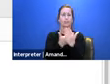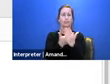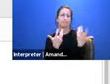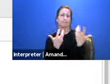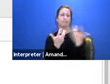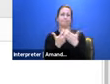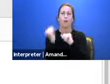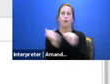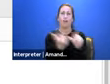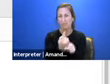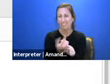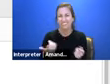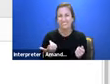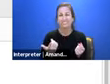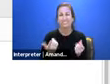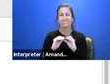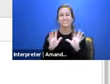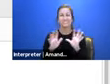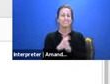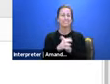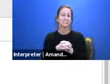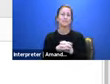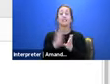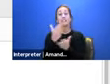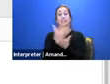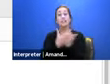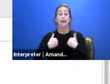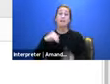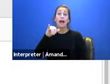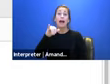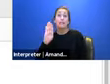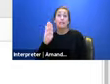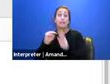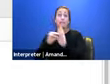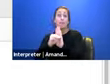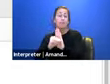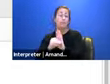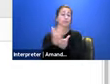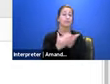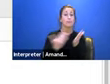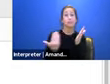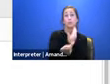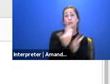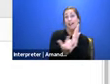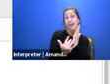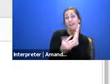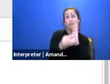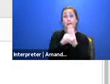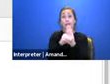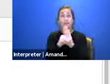that go with the IB model, the fine arts model, the new tech, and the K-8 model,